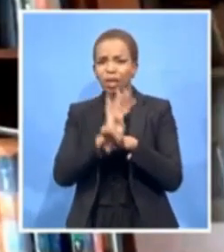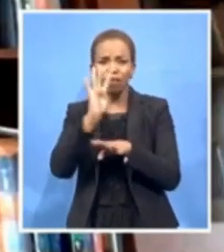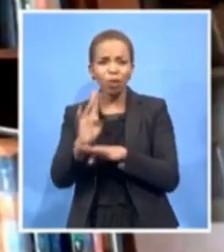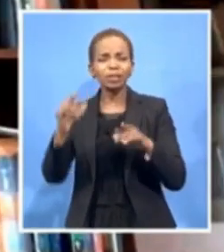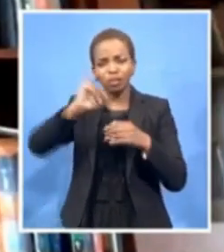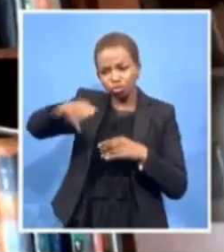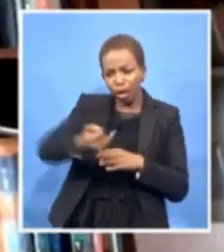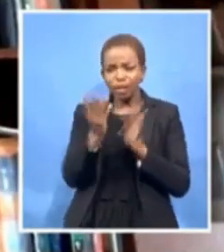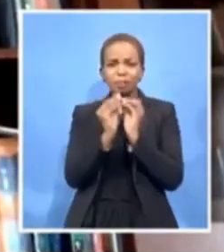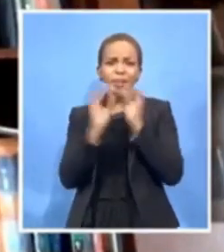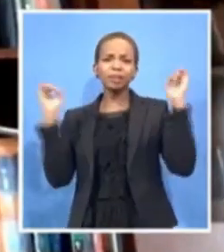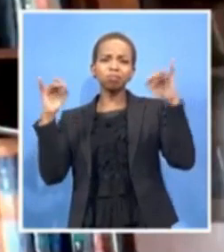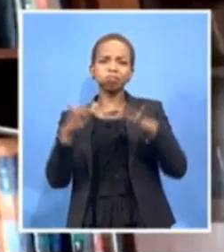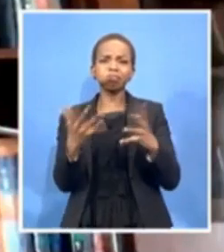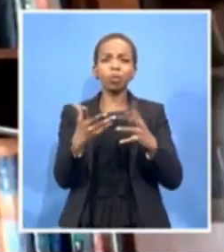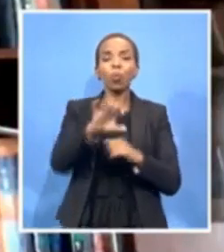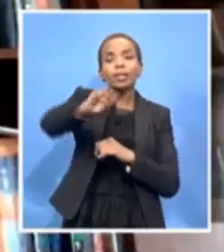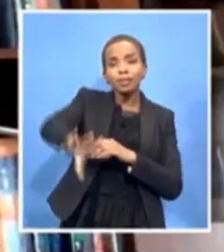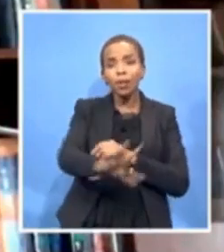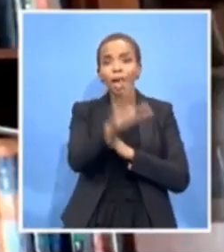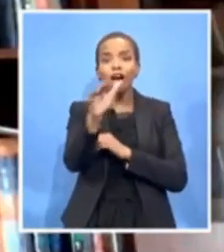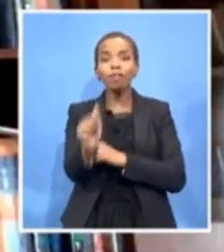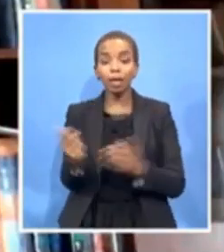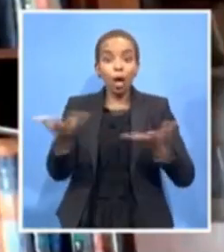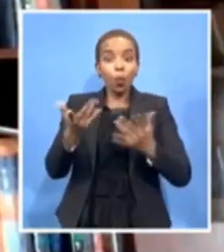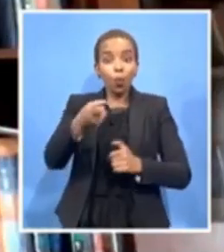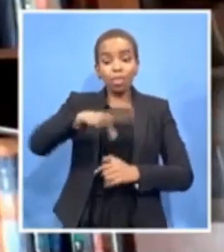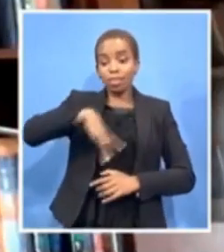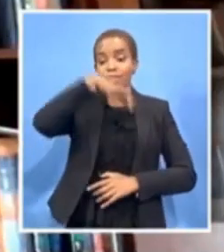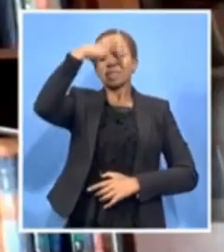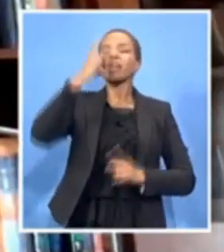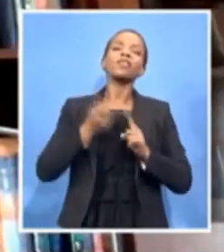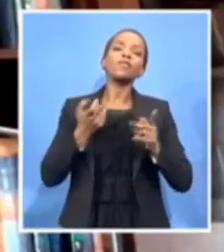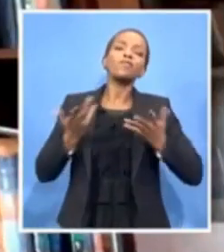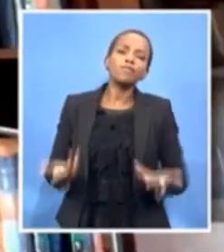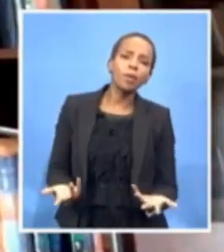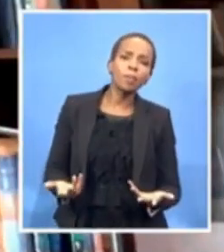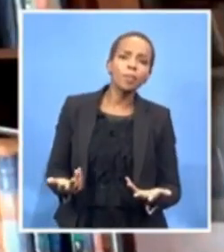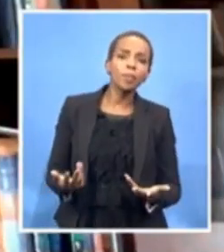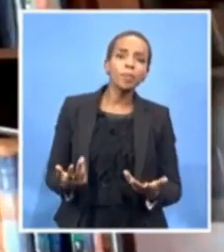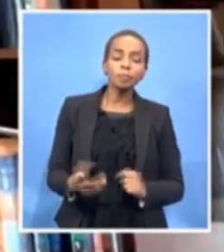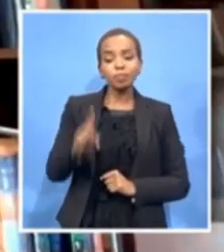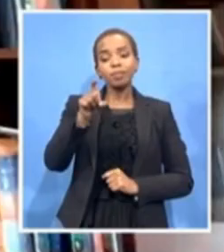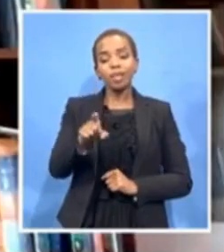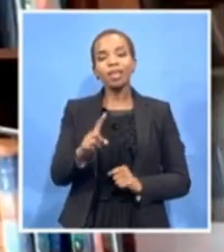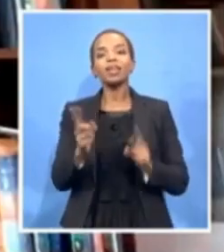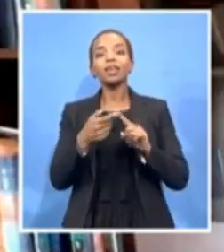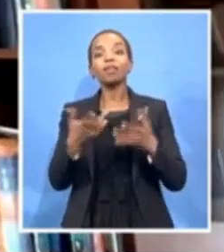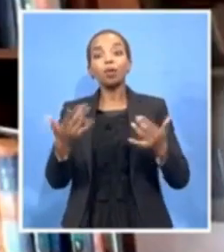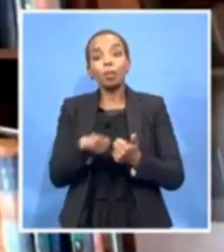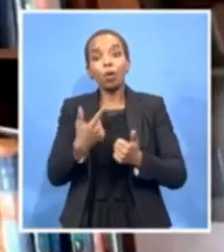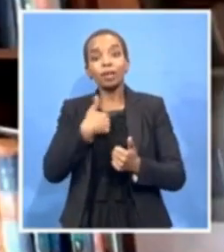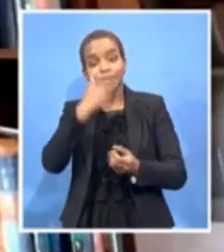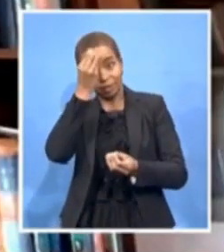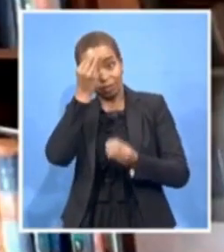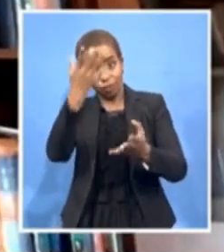Where does that spirit come from? It came, as I've already said, in the 1900s, but I wanted to speak